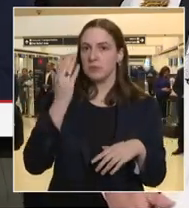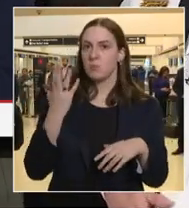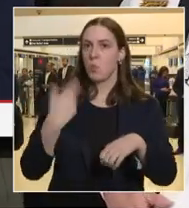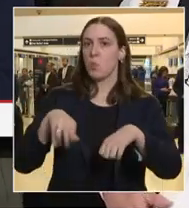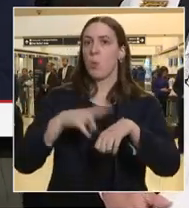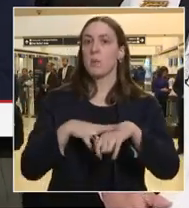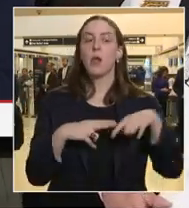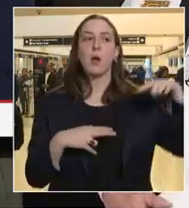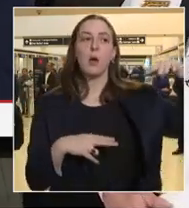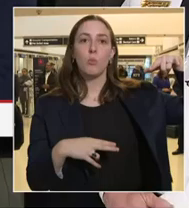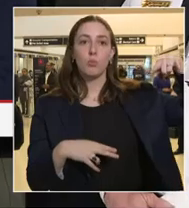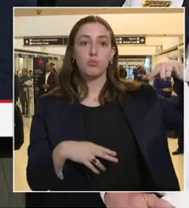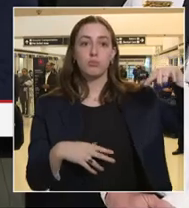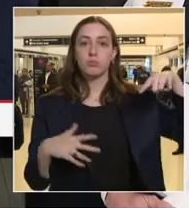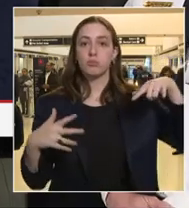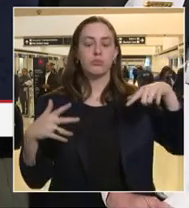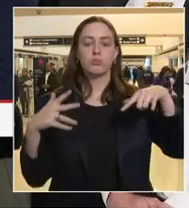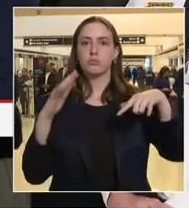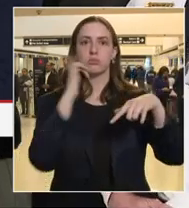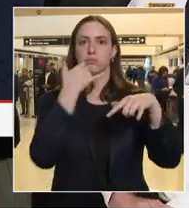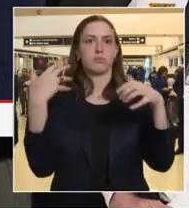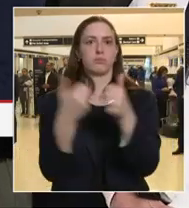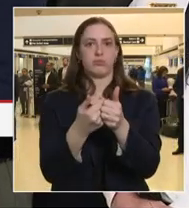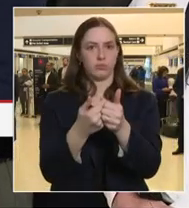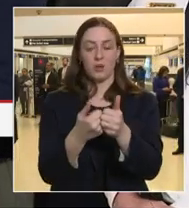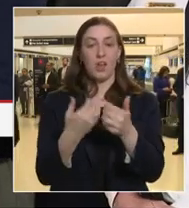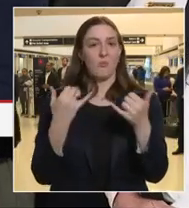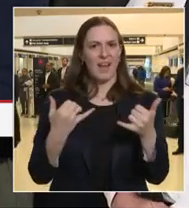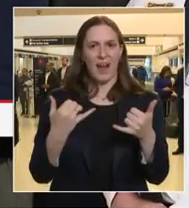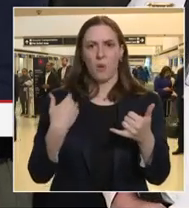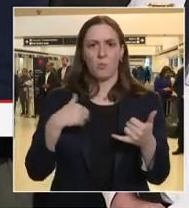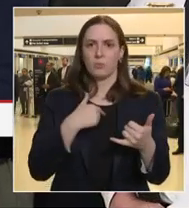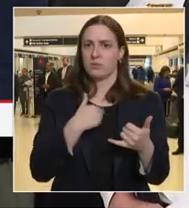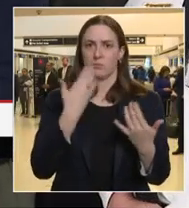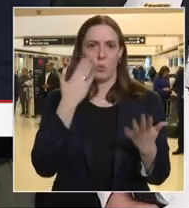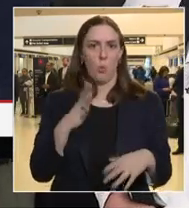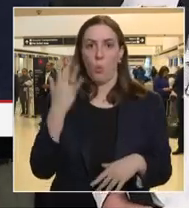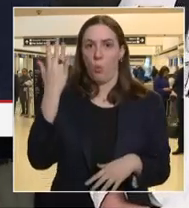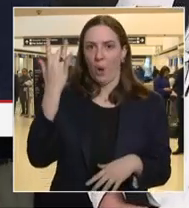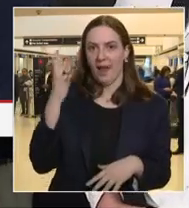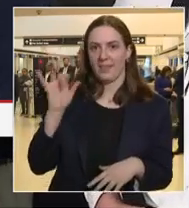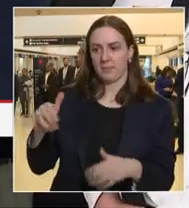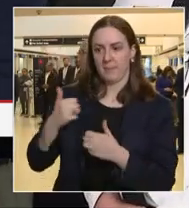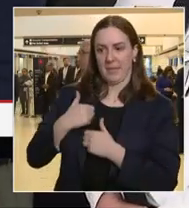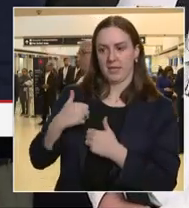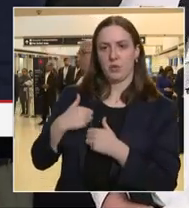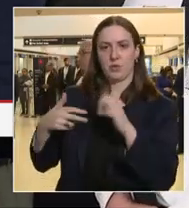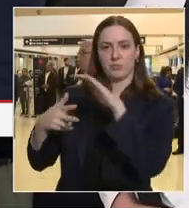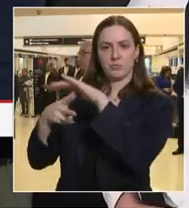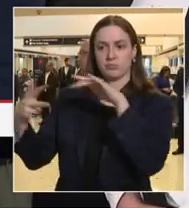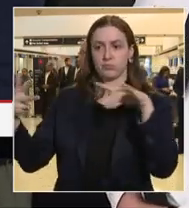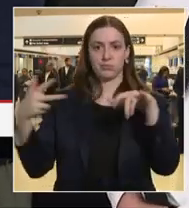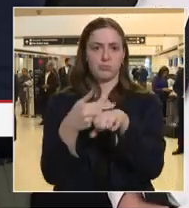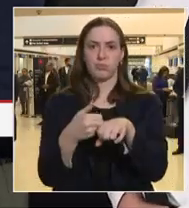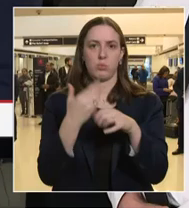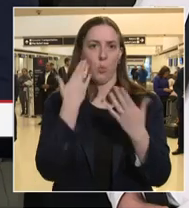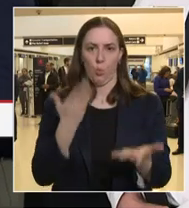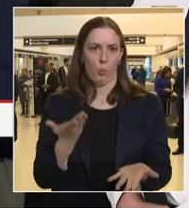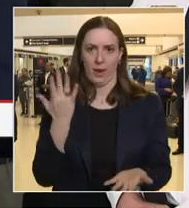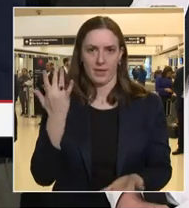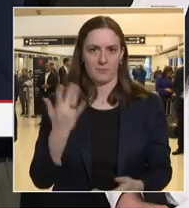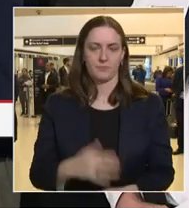we don't know why the military aircraft came into the path of the PSA aircraft.